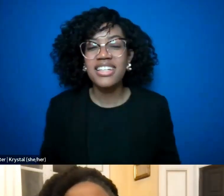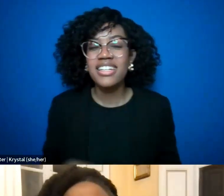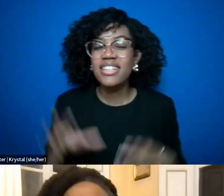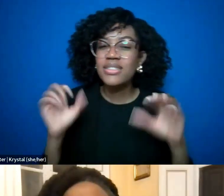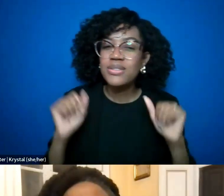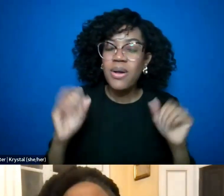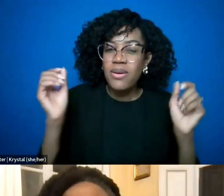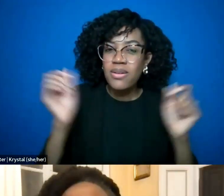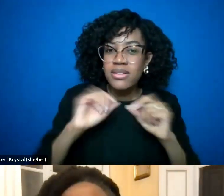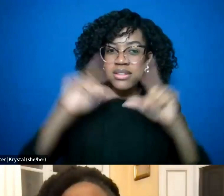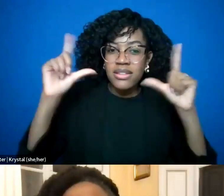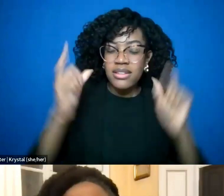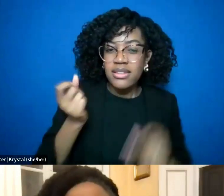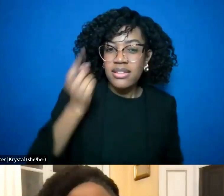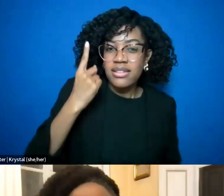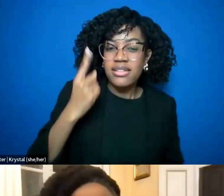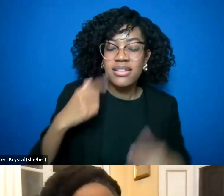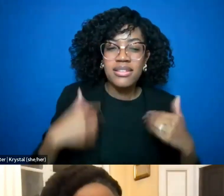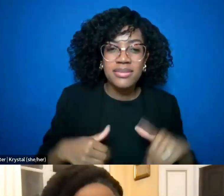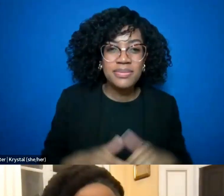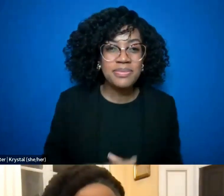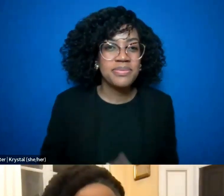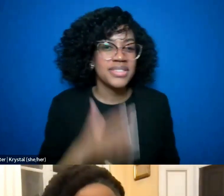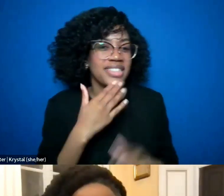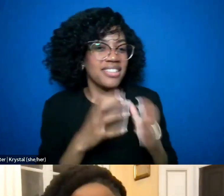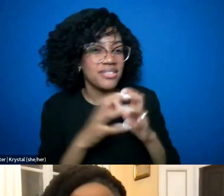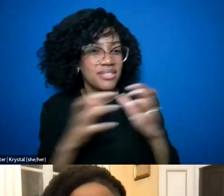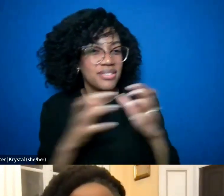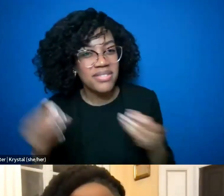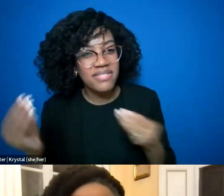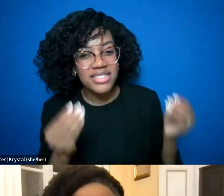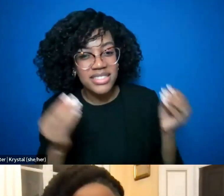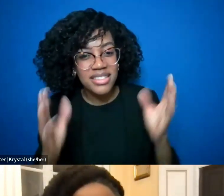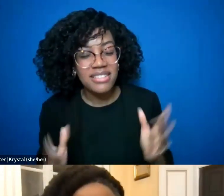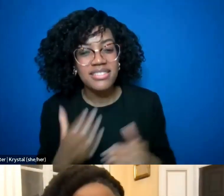Thank you. Yes. Thank you so much, facilitators and ASL interpreters.